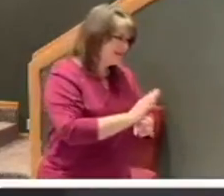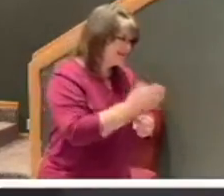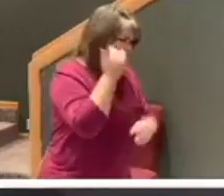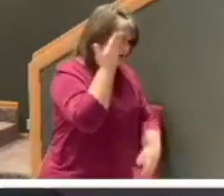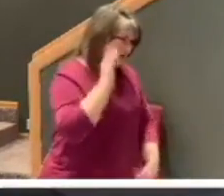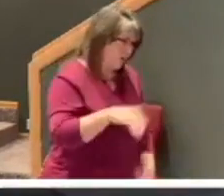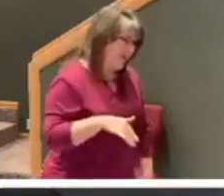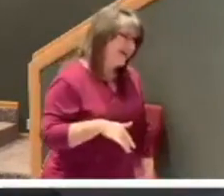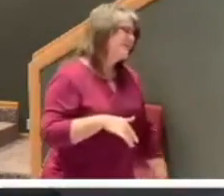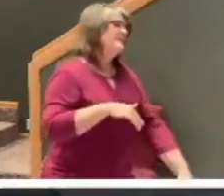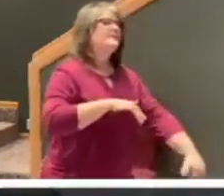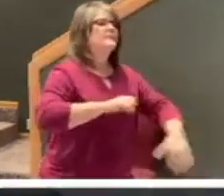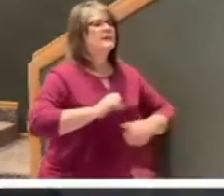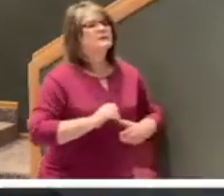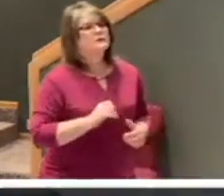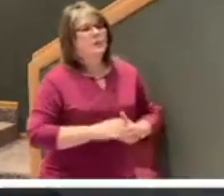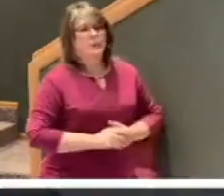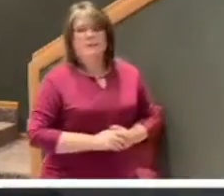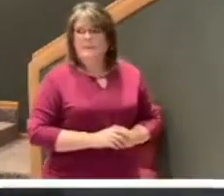know. And so,